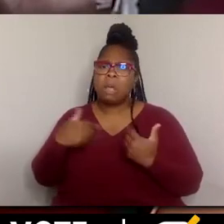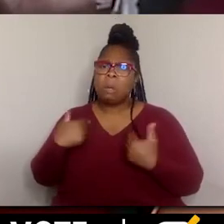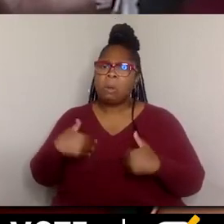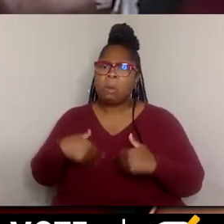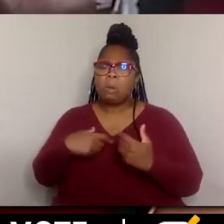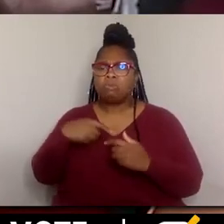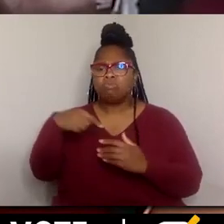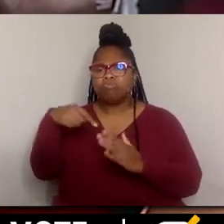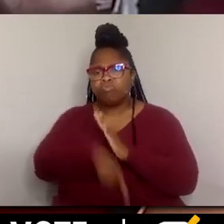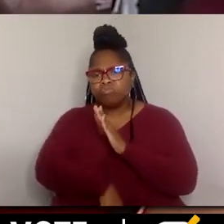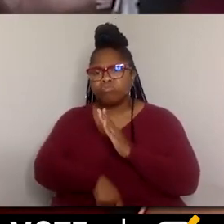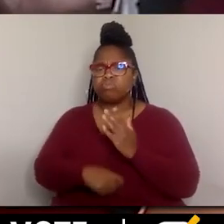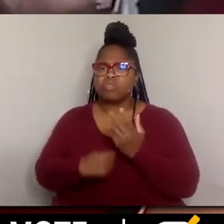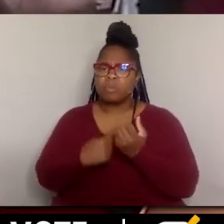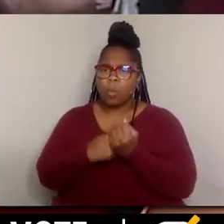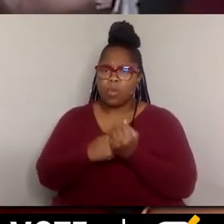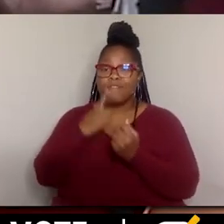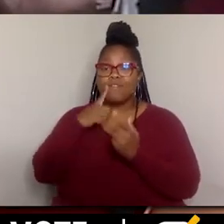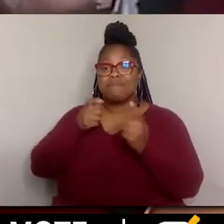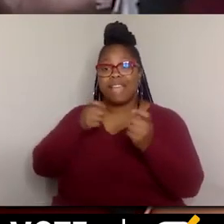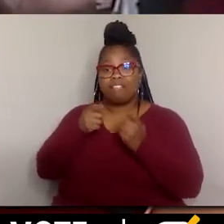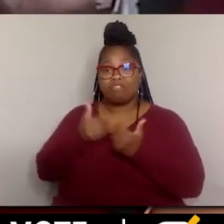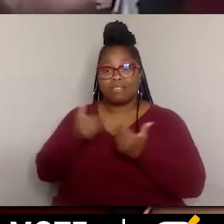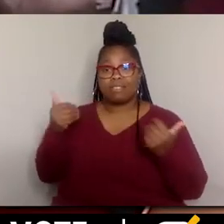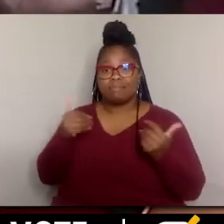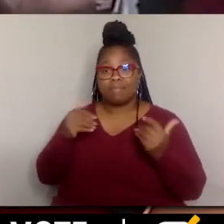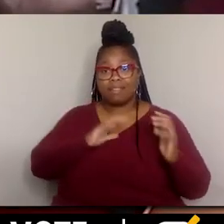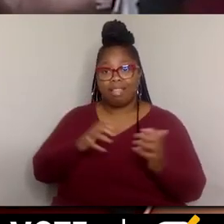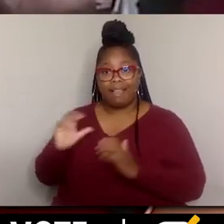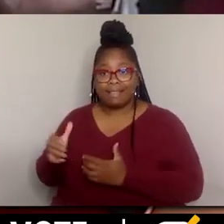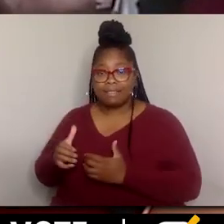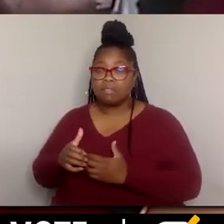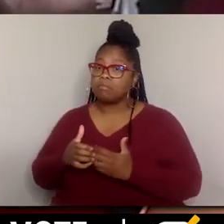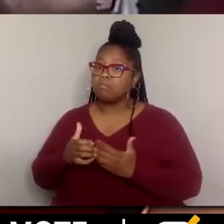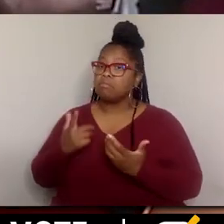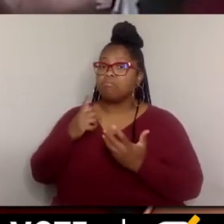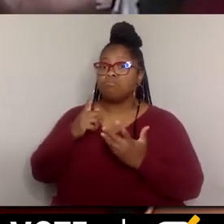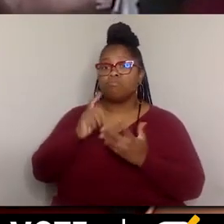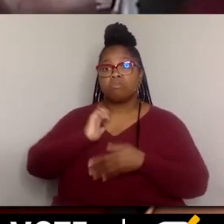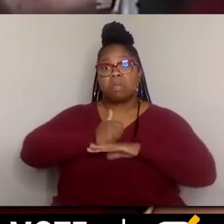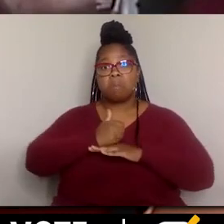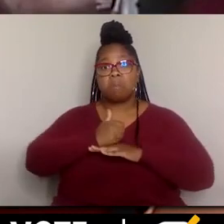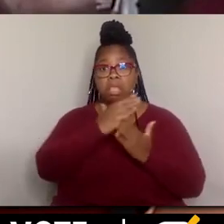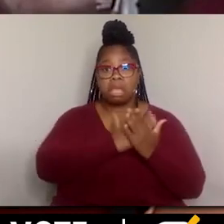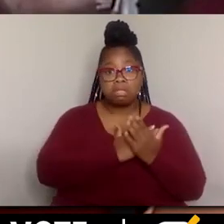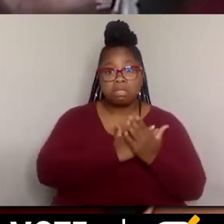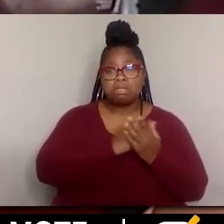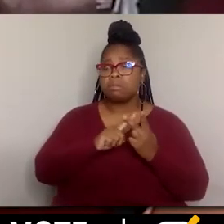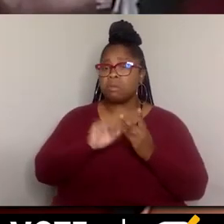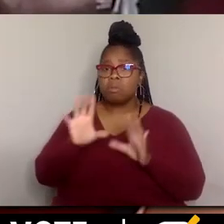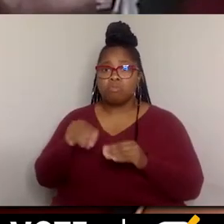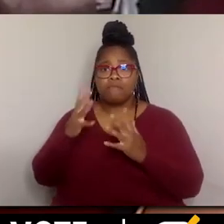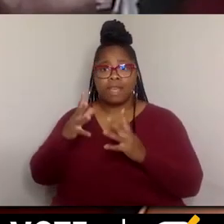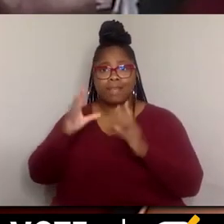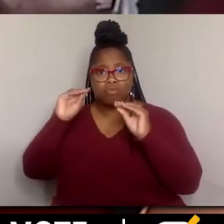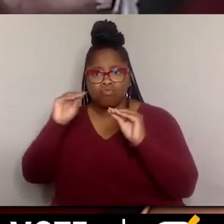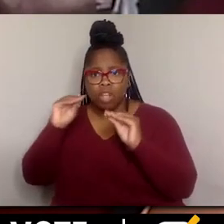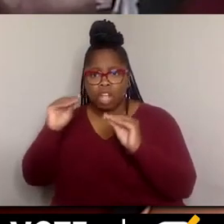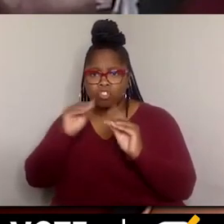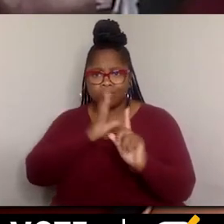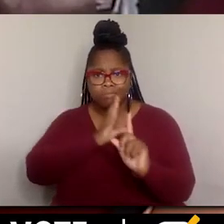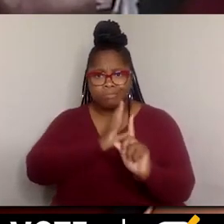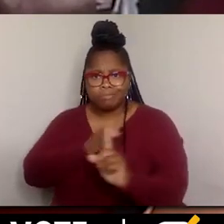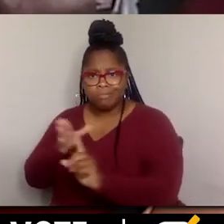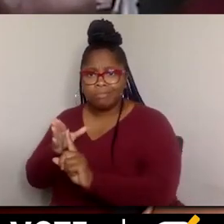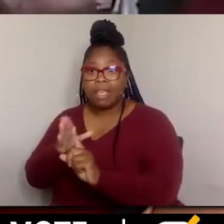split class, including implementing lessons, providing targeted instruction, and reaching